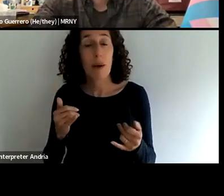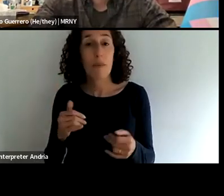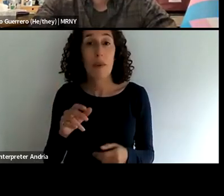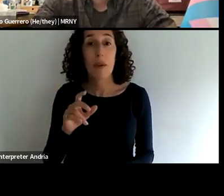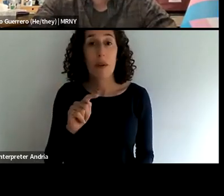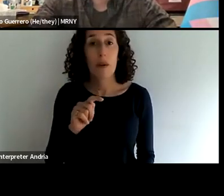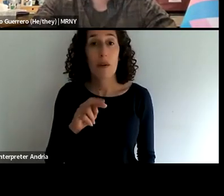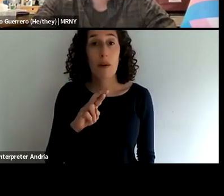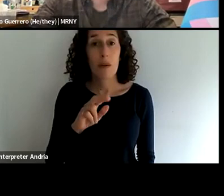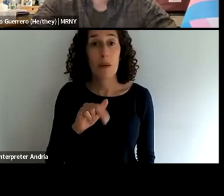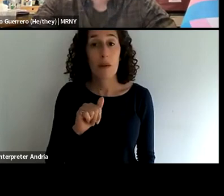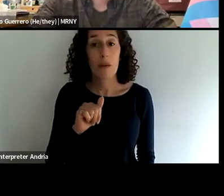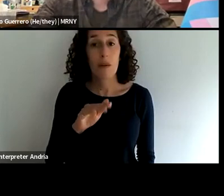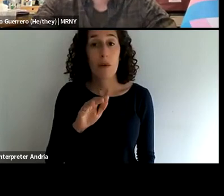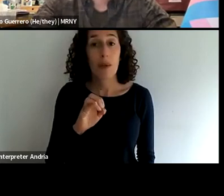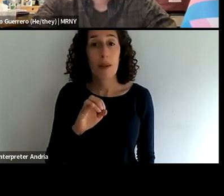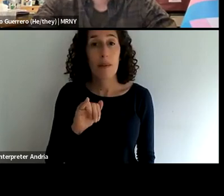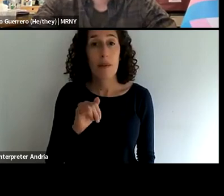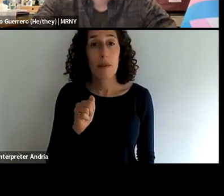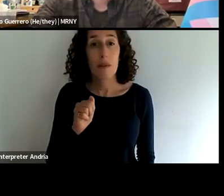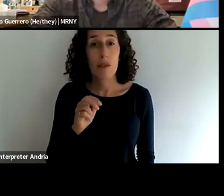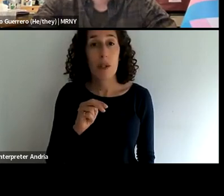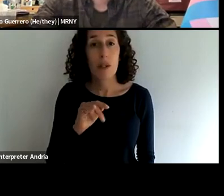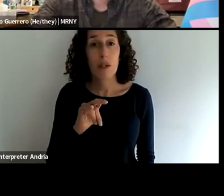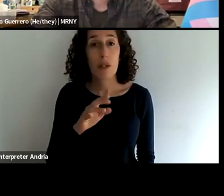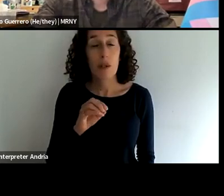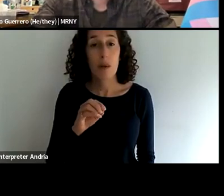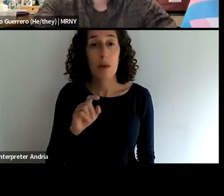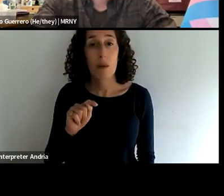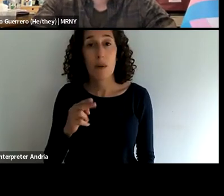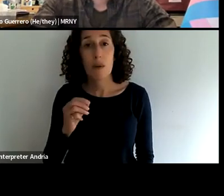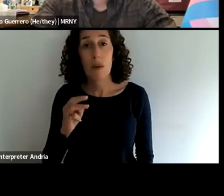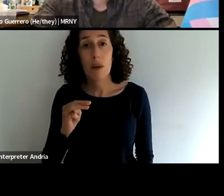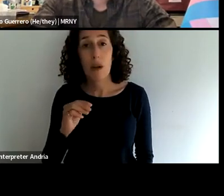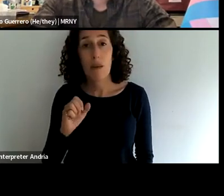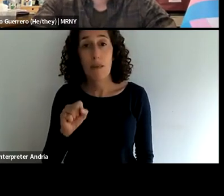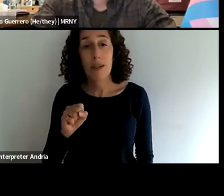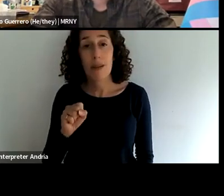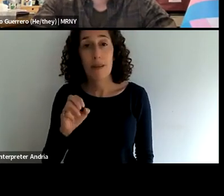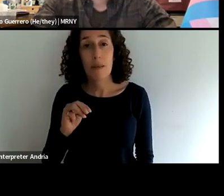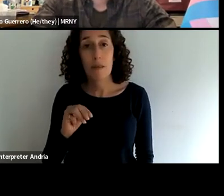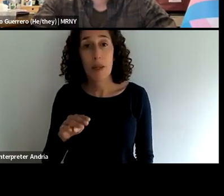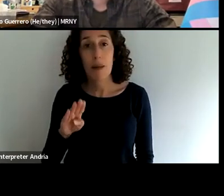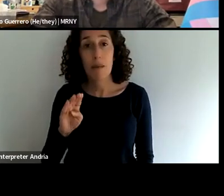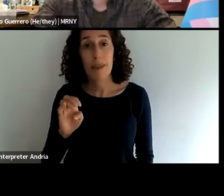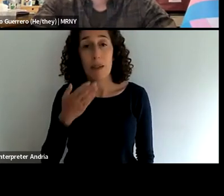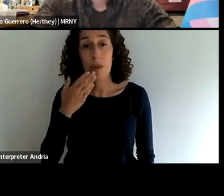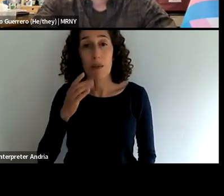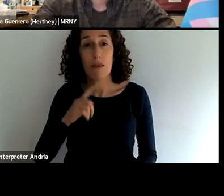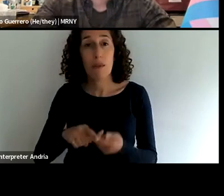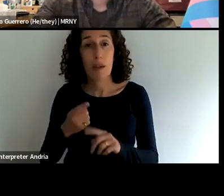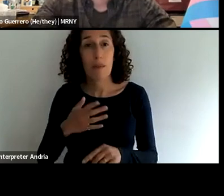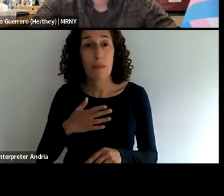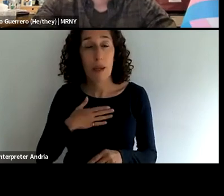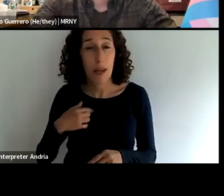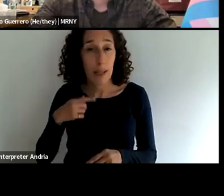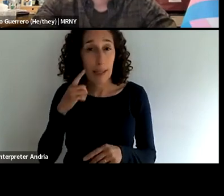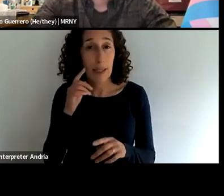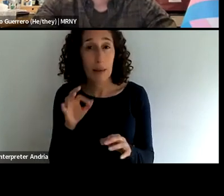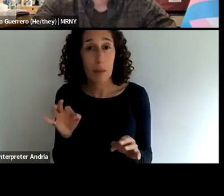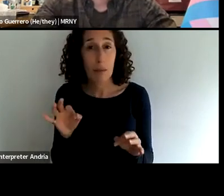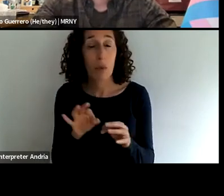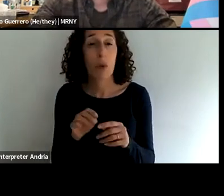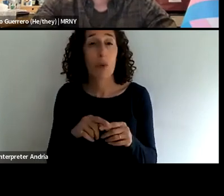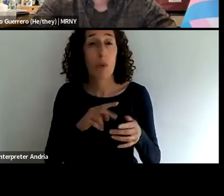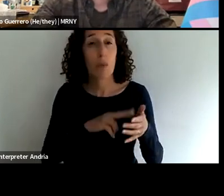Strangio, who are doing the work, Thomas Page McBee, who's a good friend of mine. I mean, I think it's important to